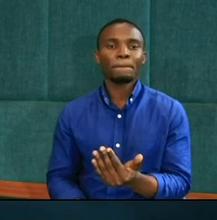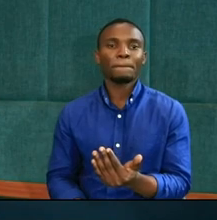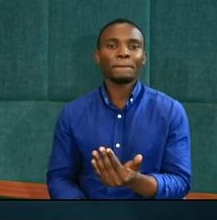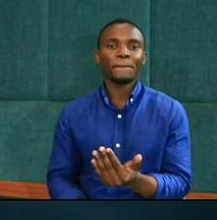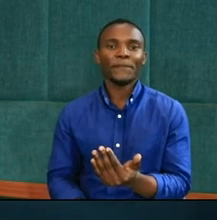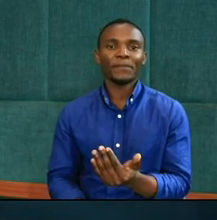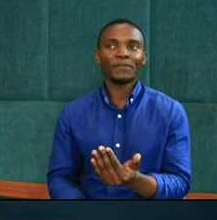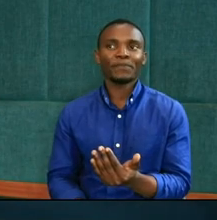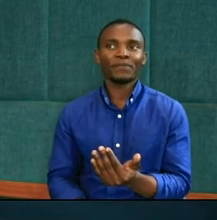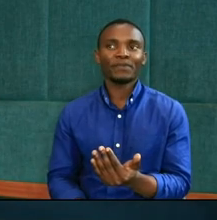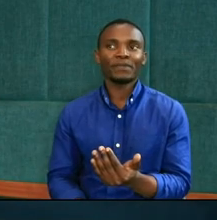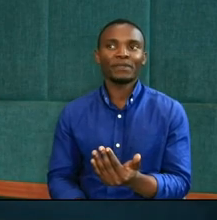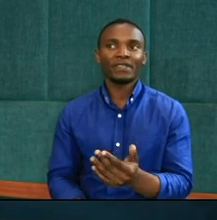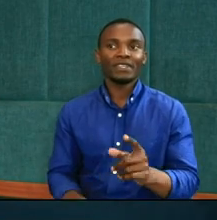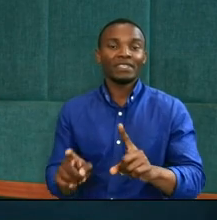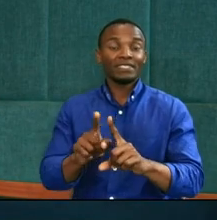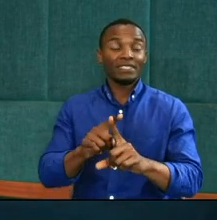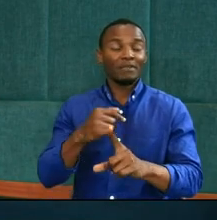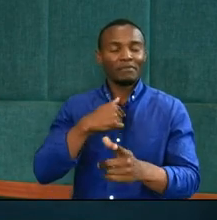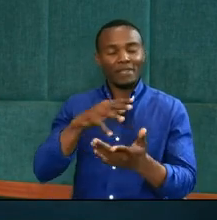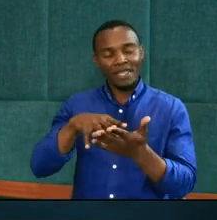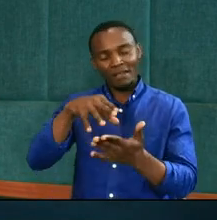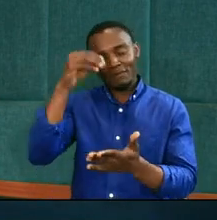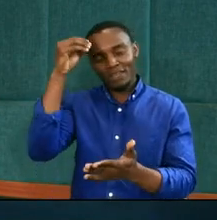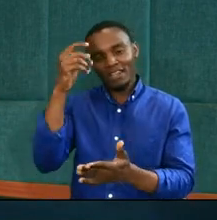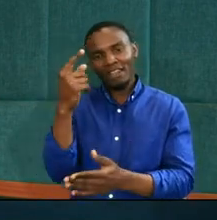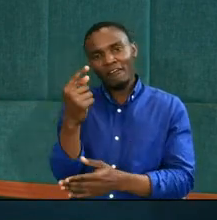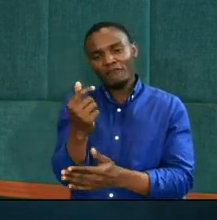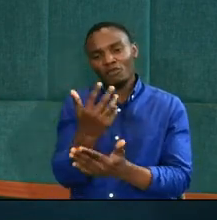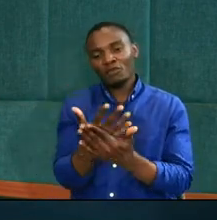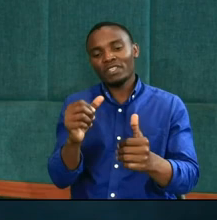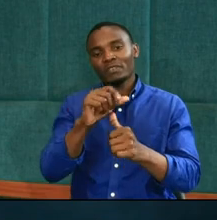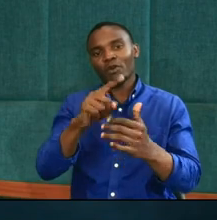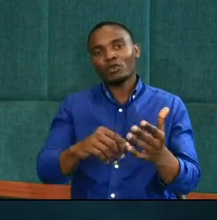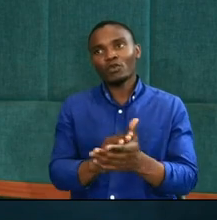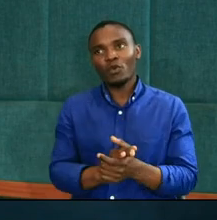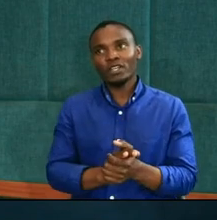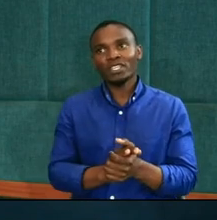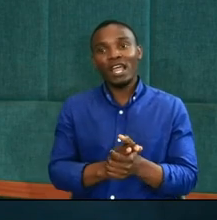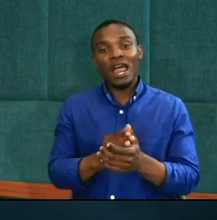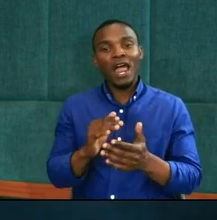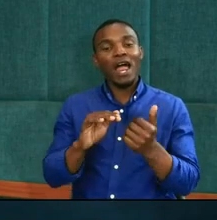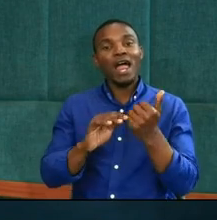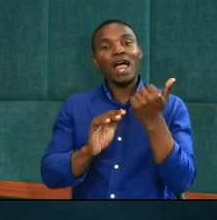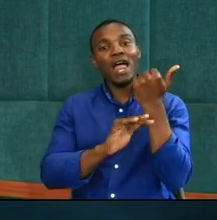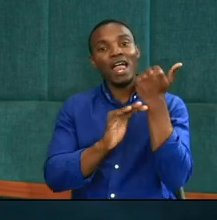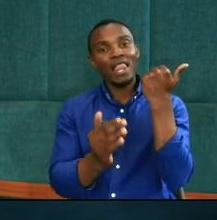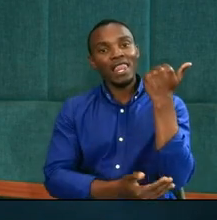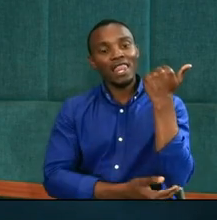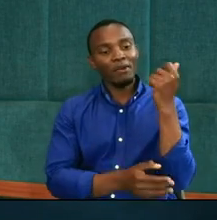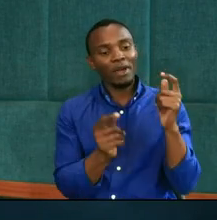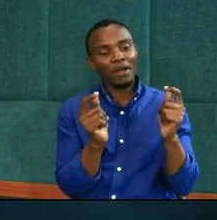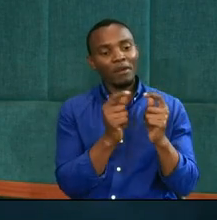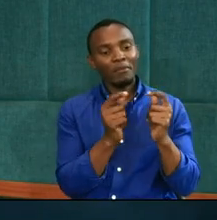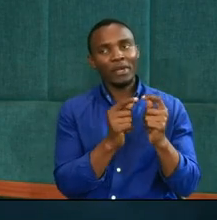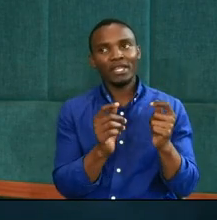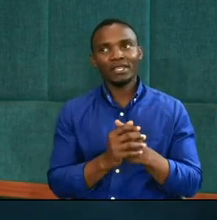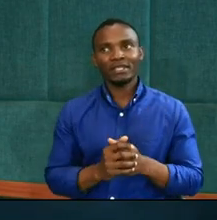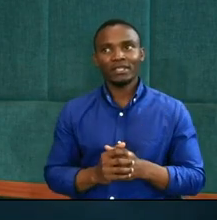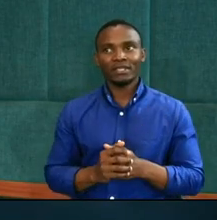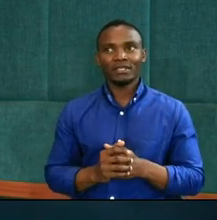And I learned a few things about labor pain. Yes. There's a sermon coming